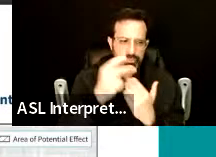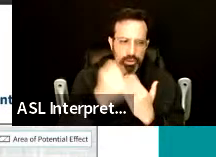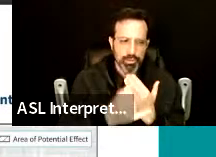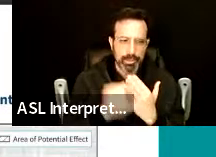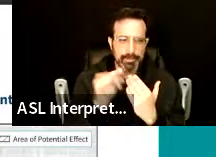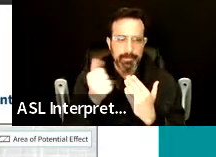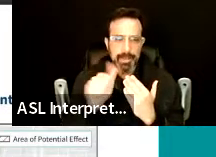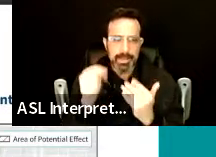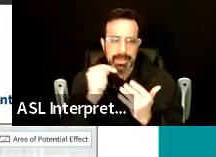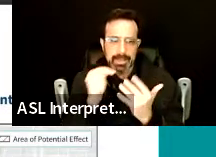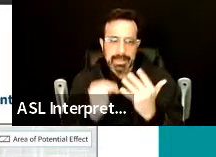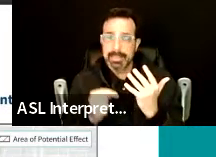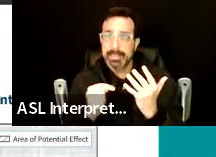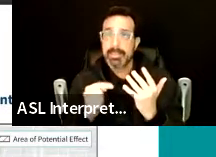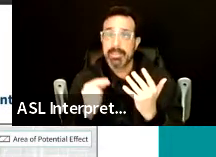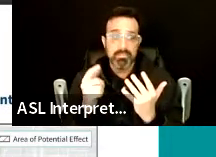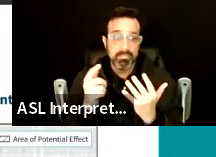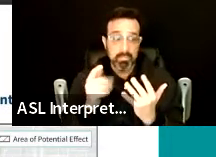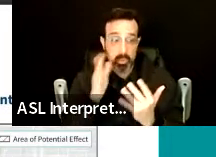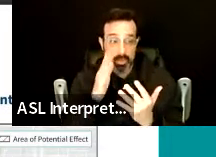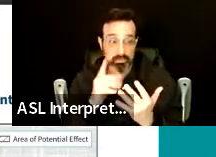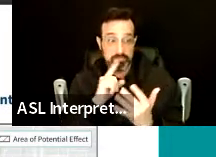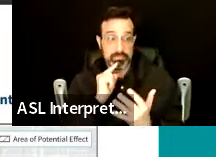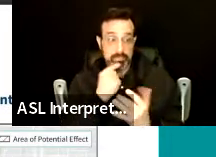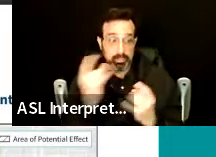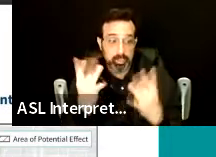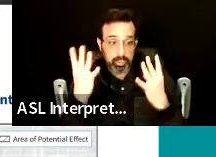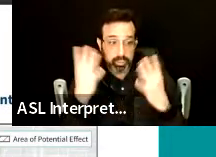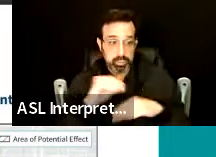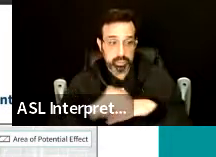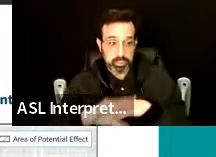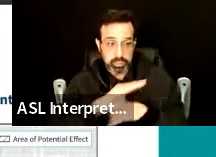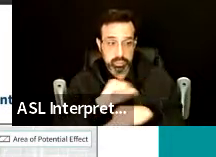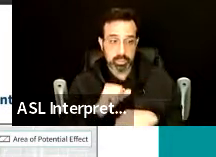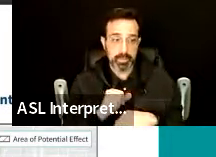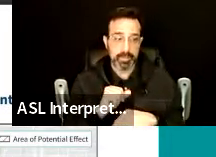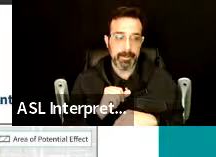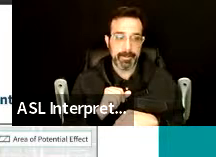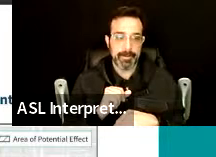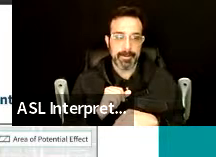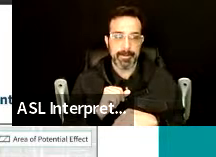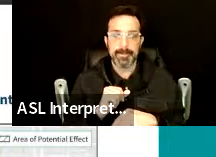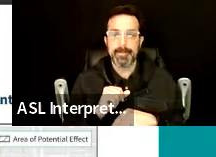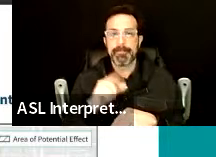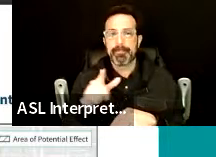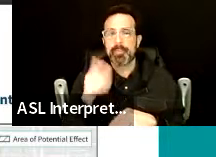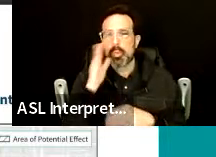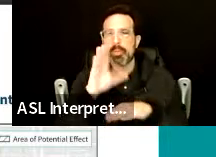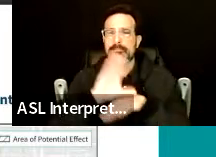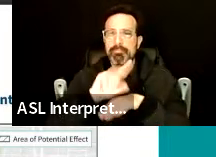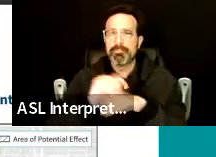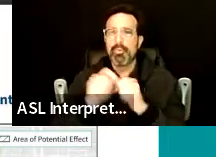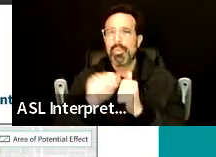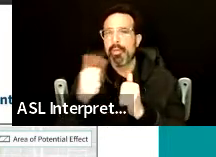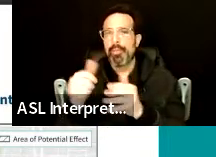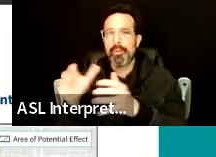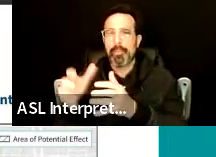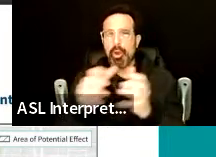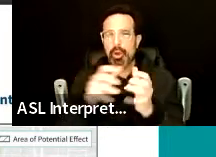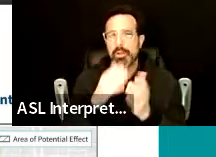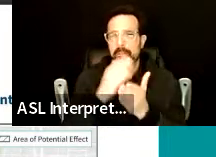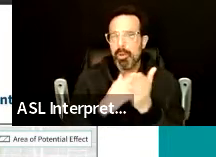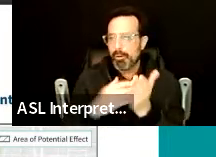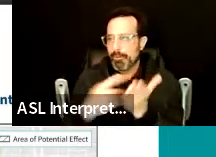whether any of those effects would be considered adverse. The agency does so in consultation with other consulting parties as part of the